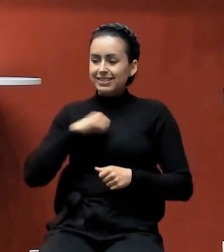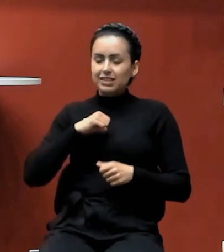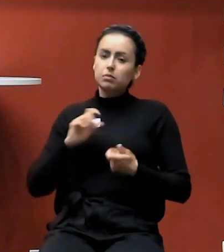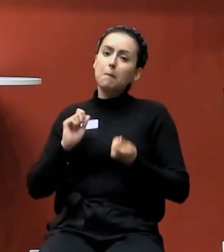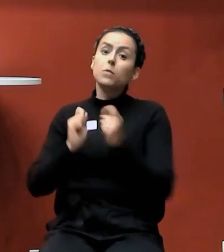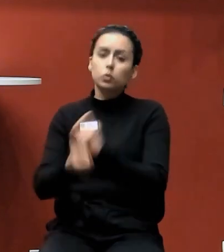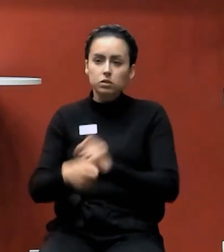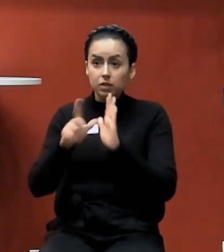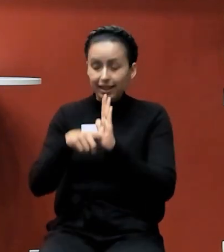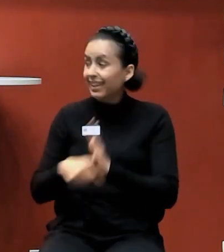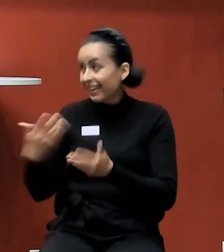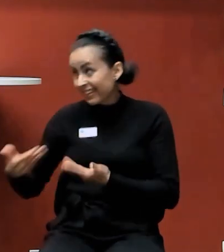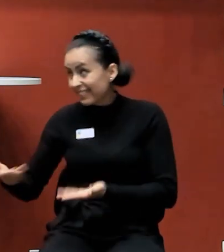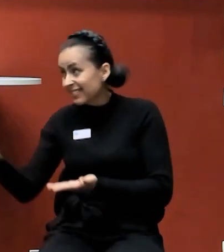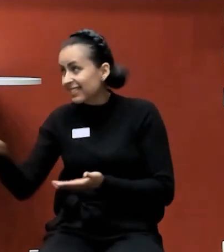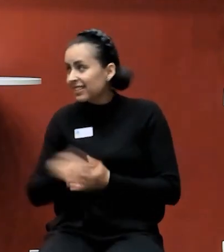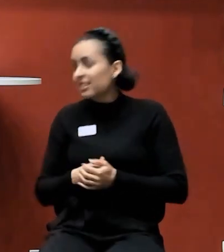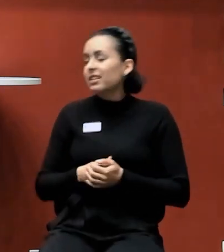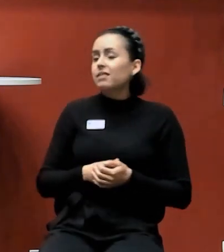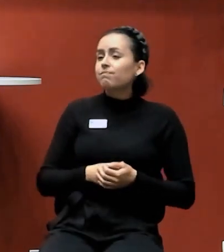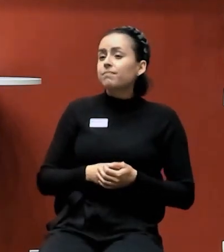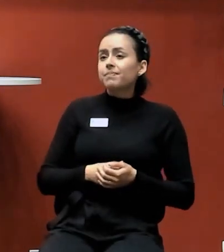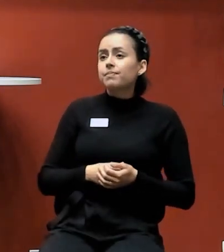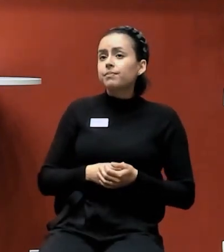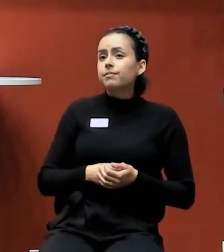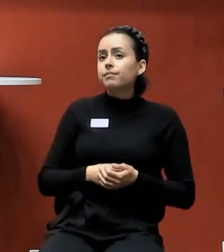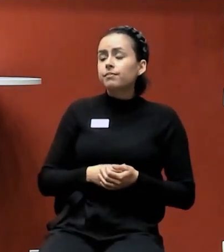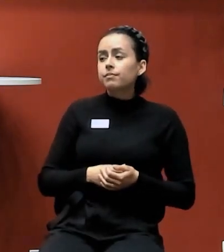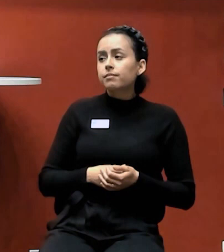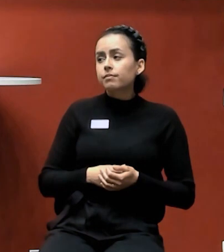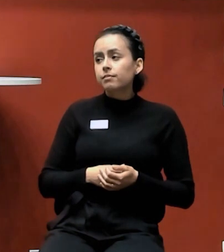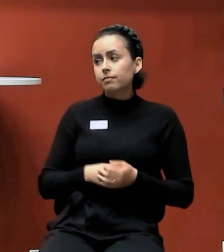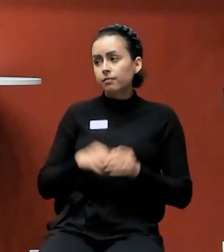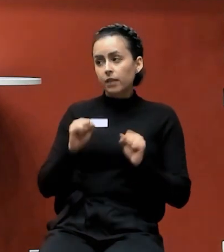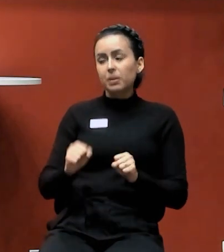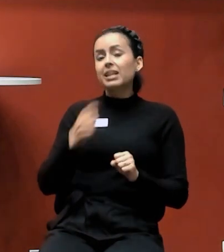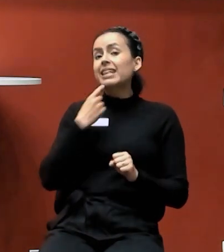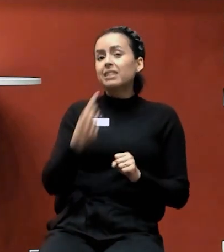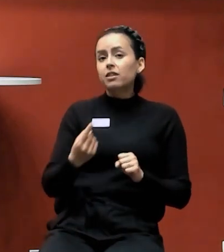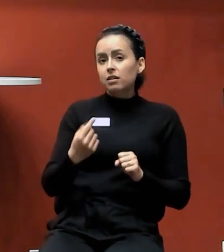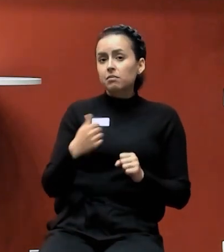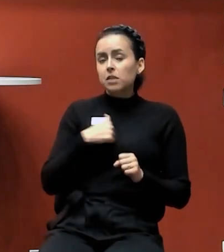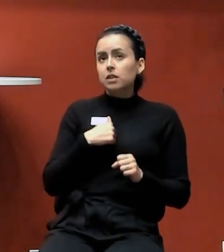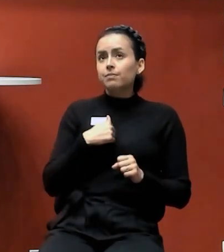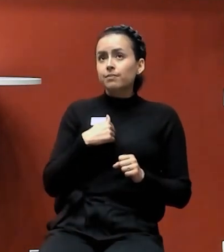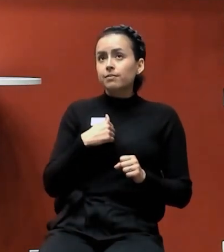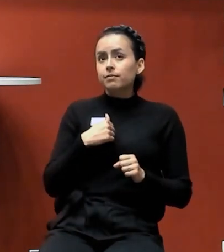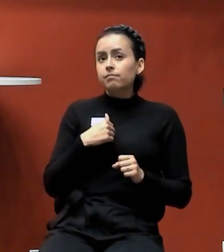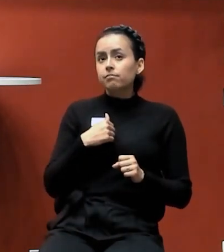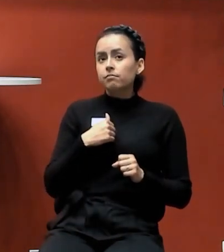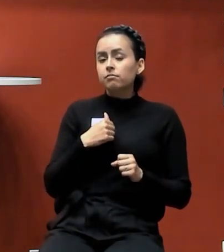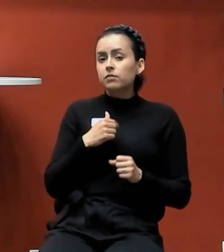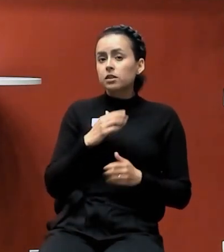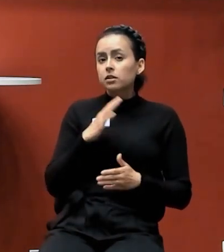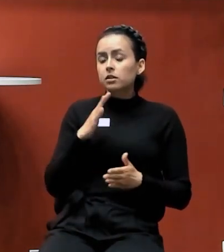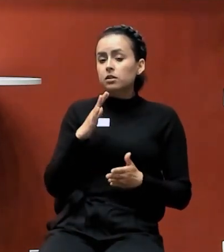So thank you for that. also, like I have to say that I've never experienced